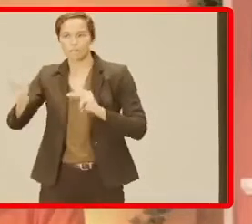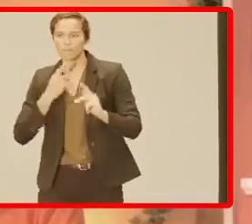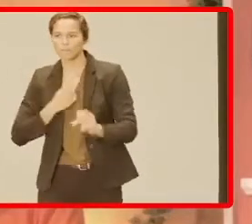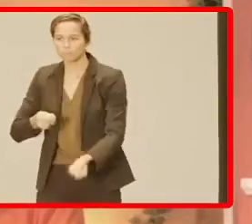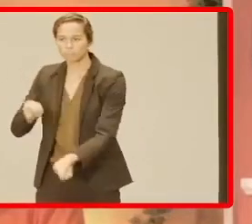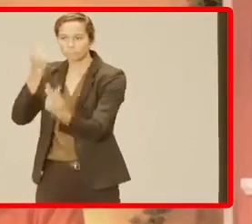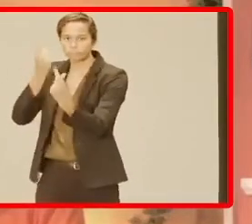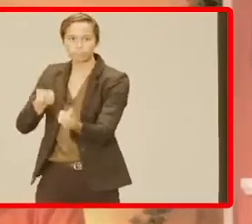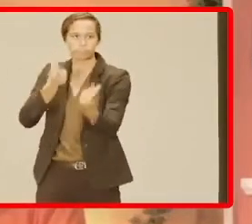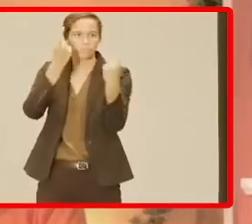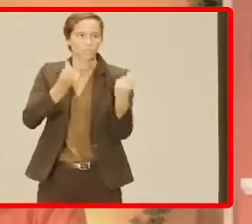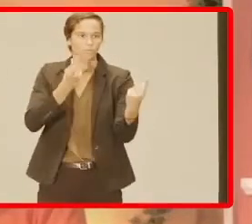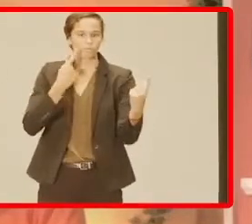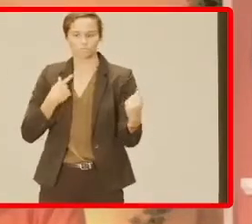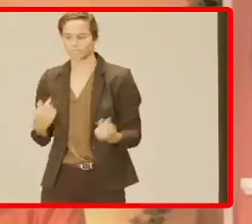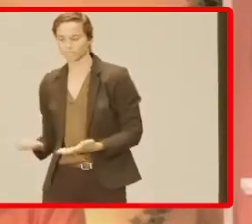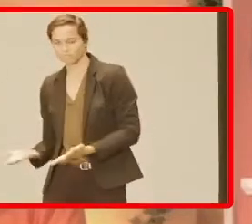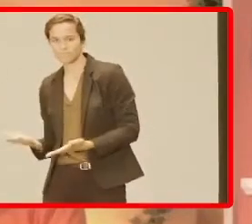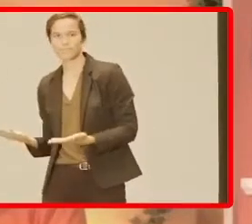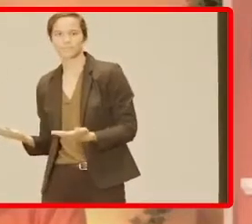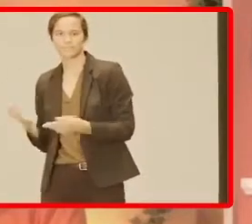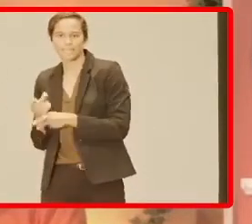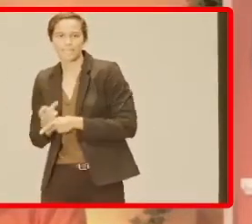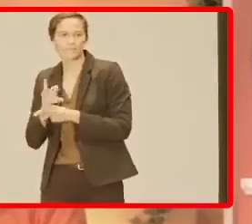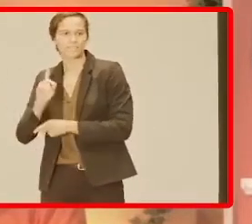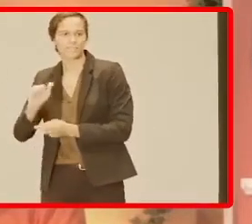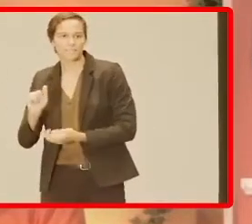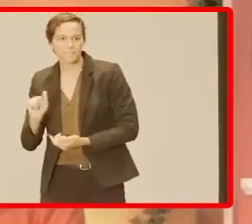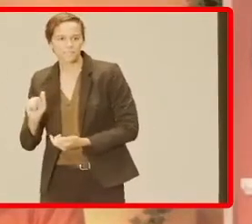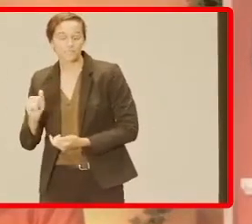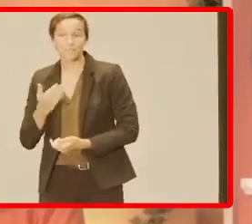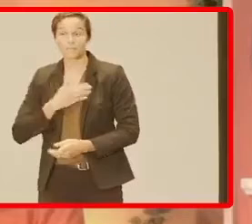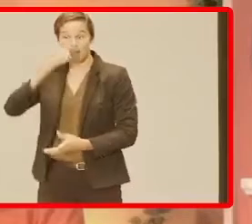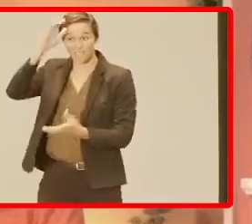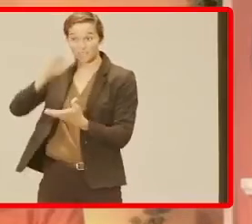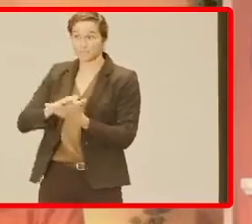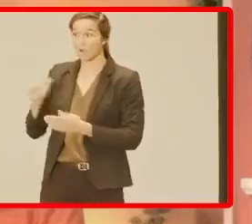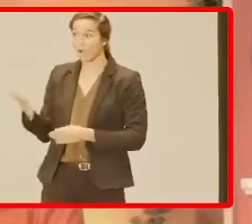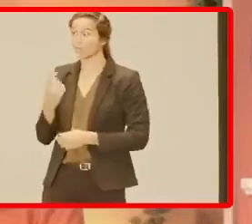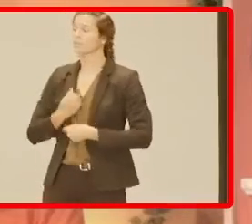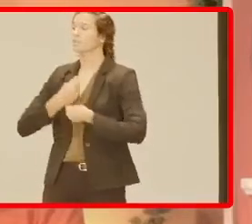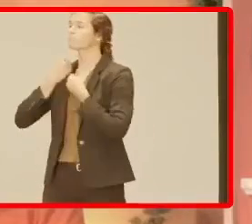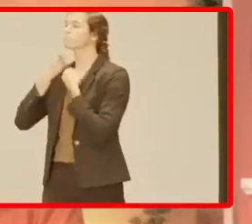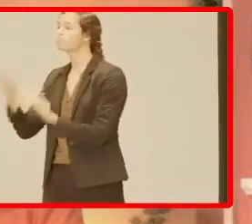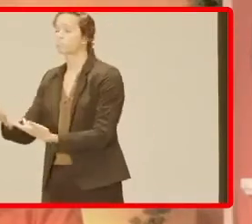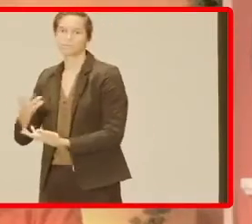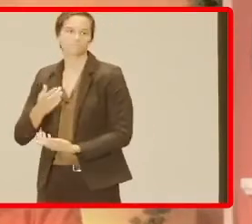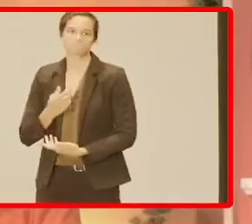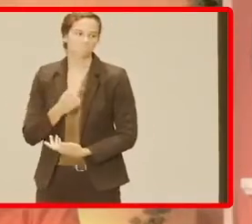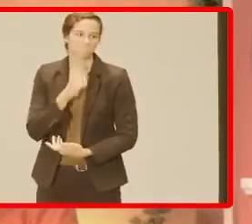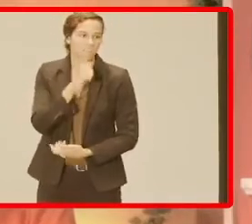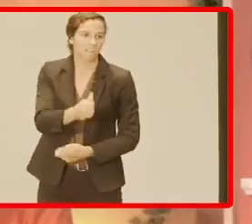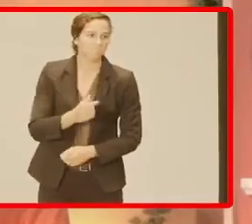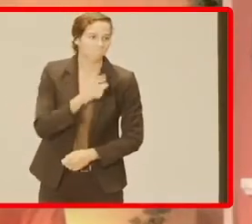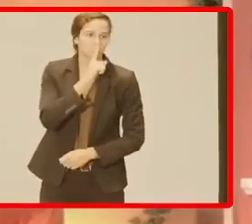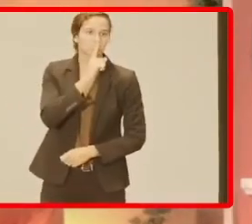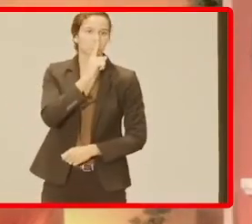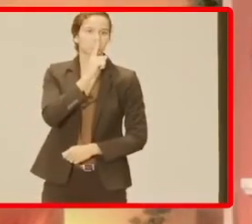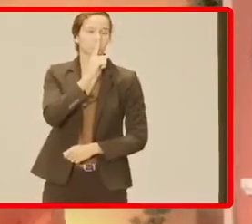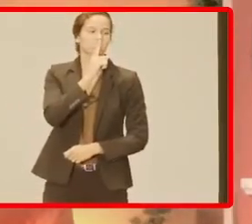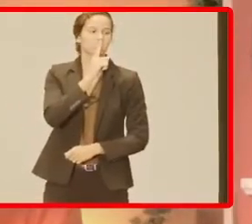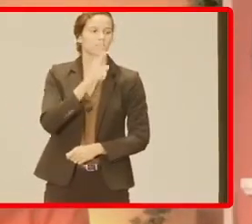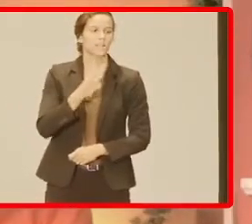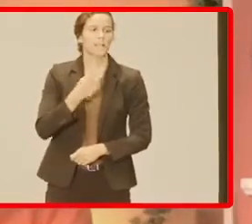I felt. I didn't always express it to my husband, but I would think and pray, and